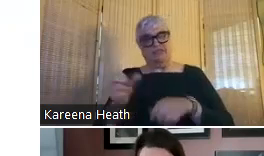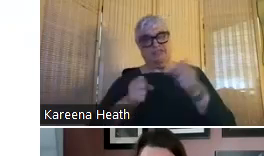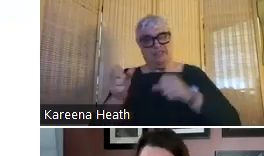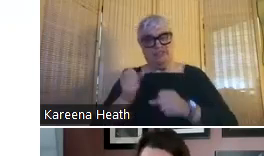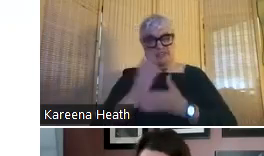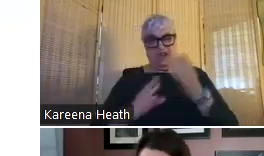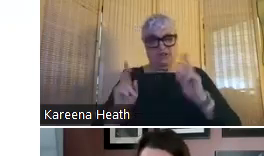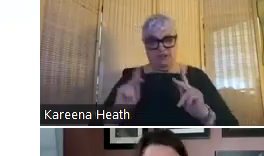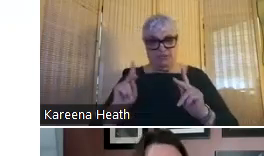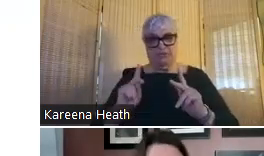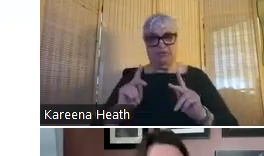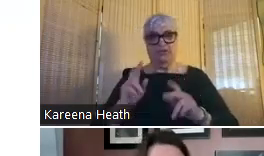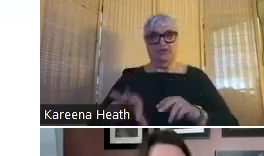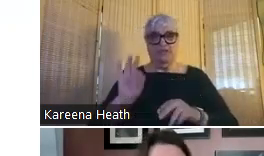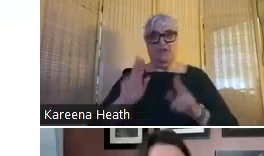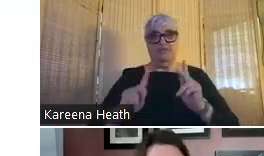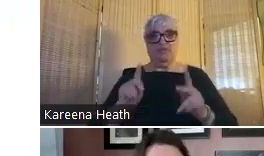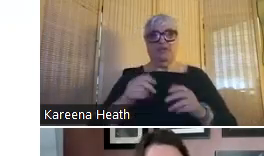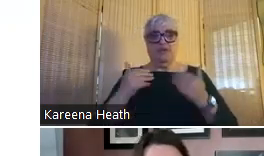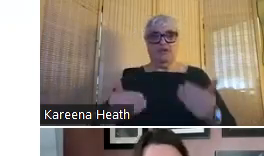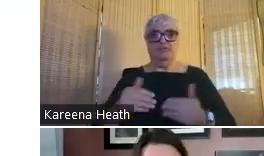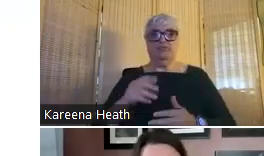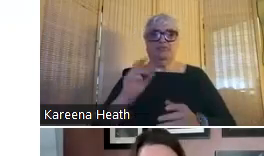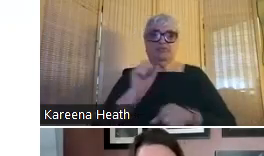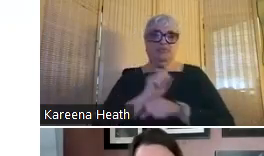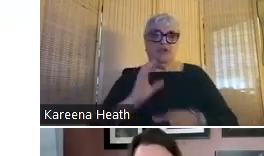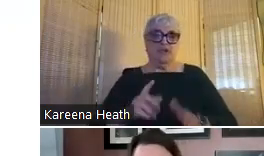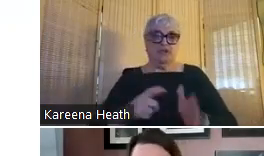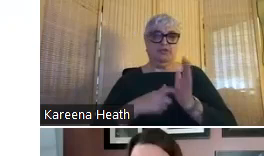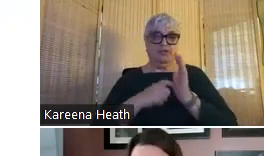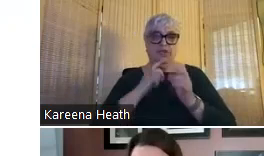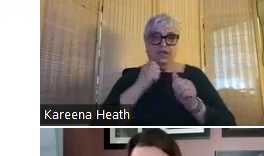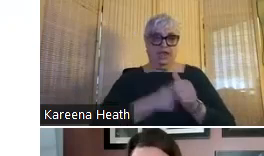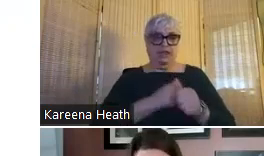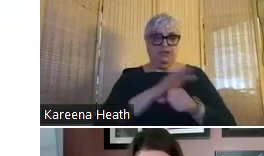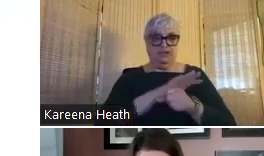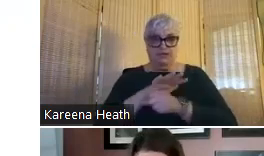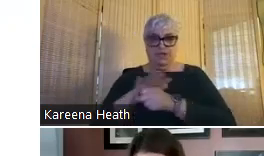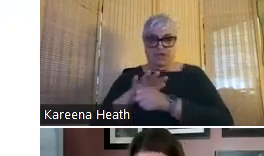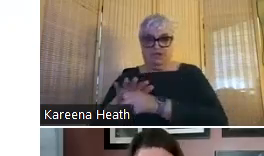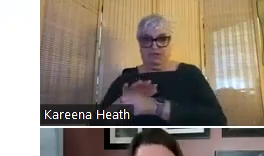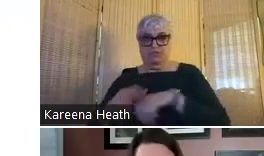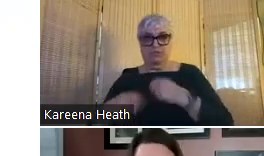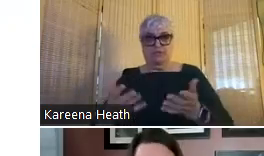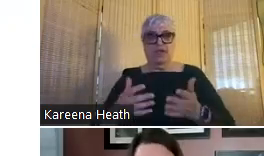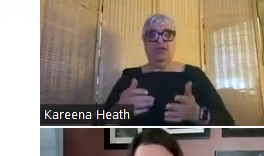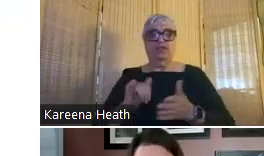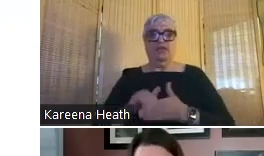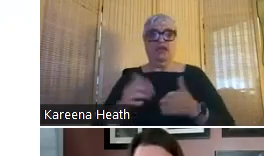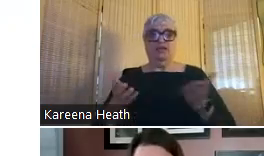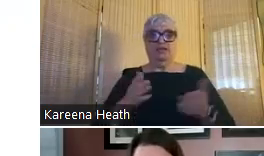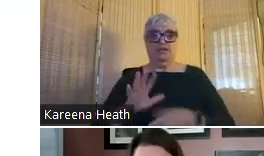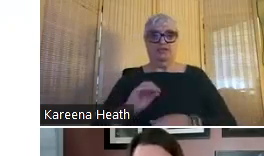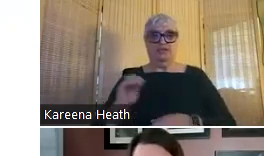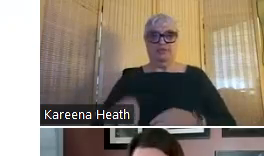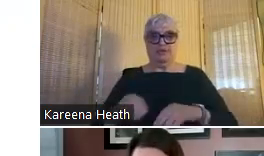time to please let us know. Personnel requirements are specific to each physical location providing this service. At least 50%